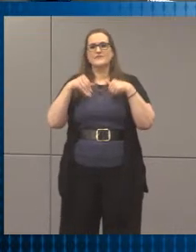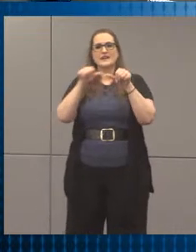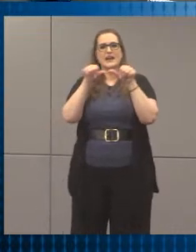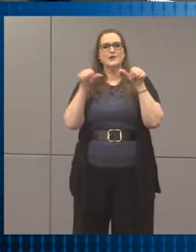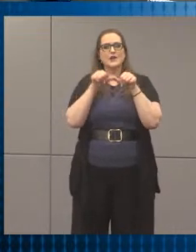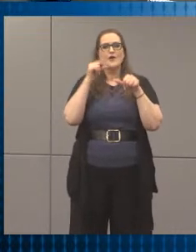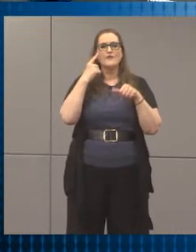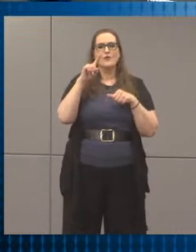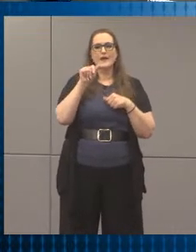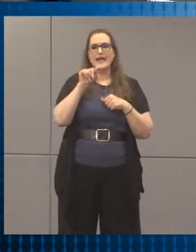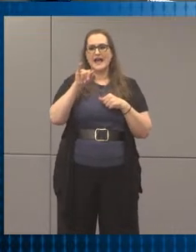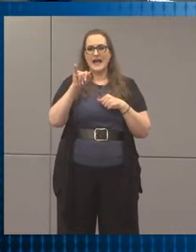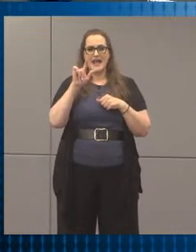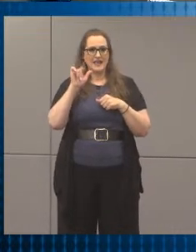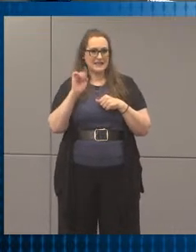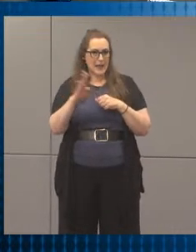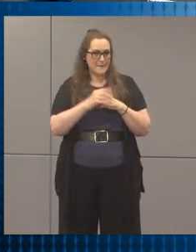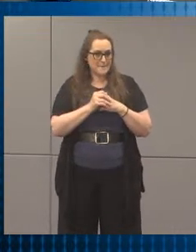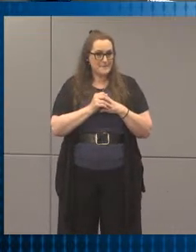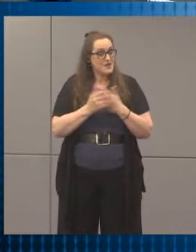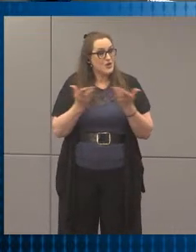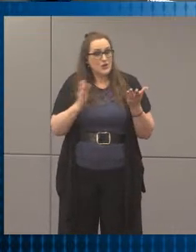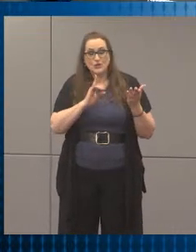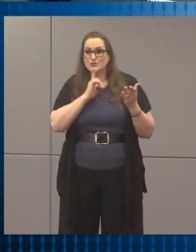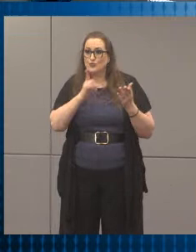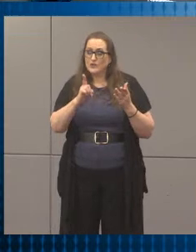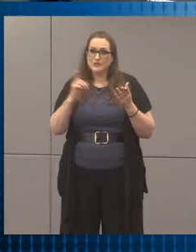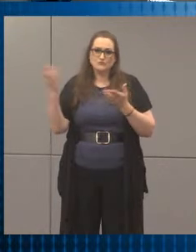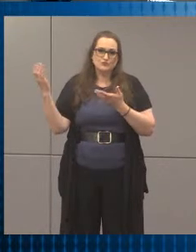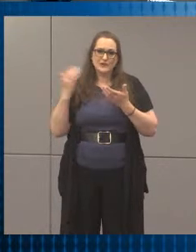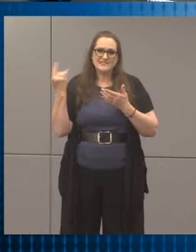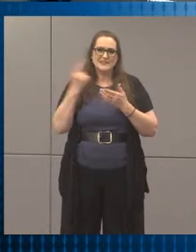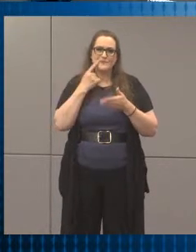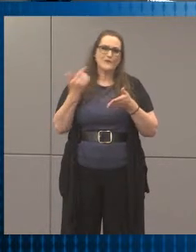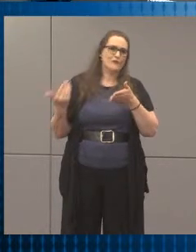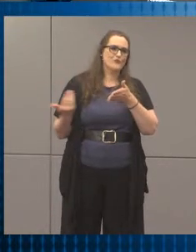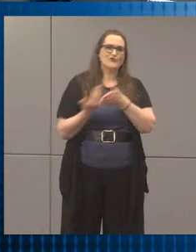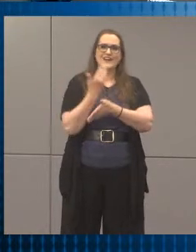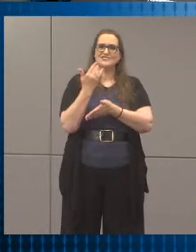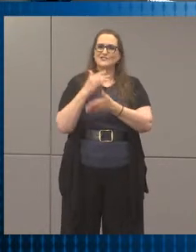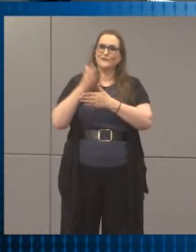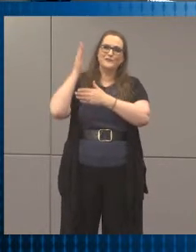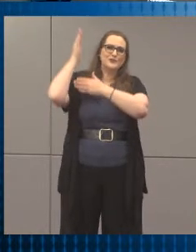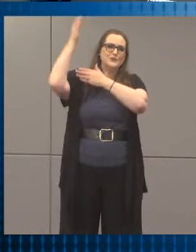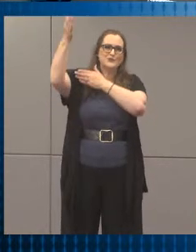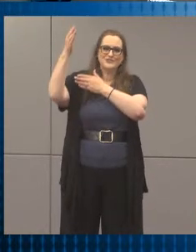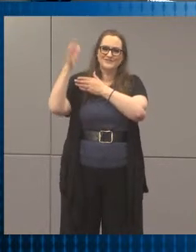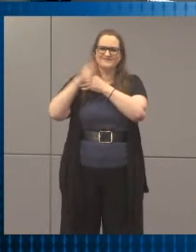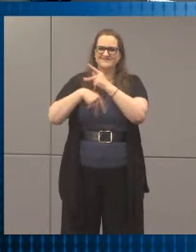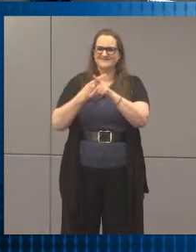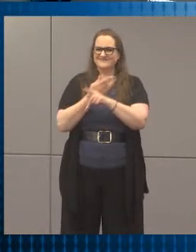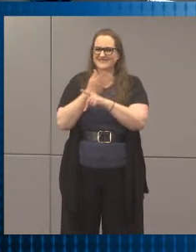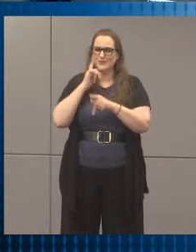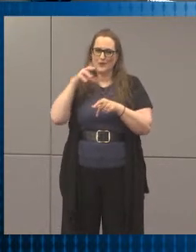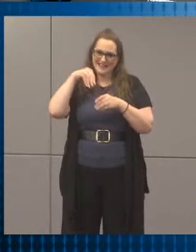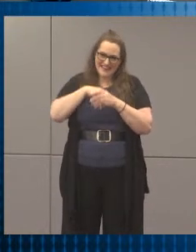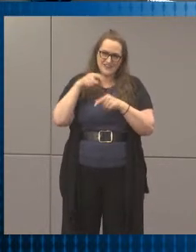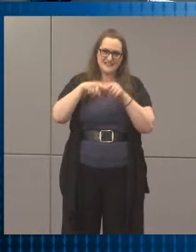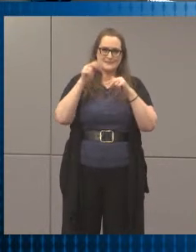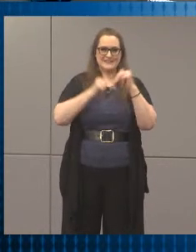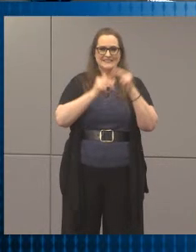an AI lab. So really bringing something fresh, futuristic, and right into this